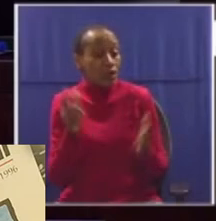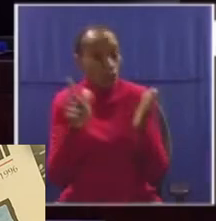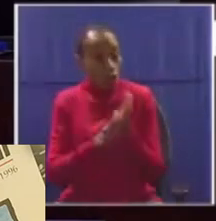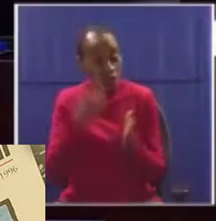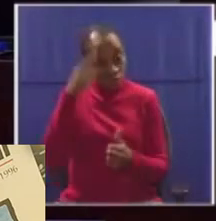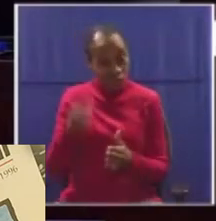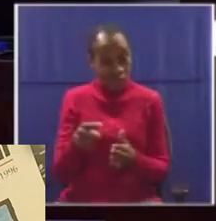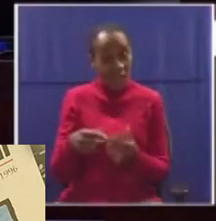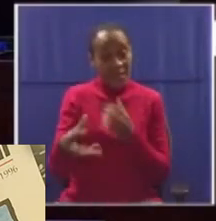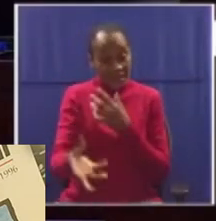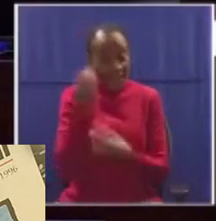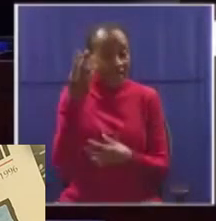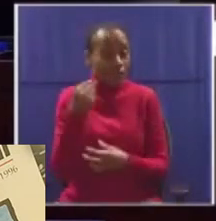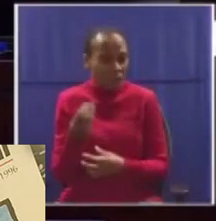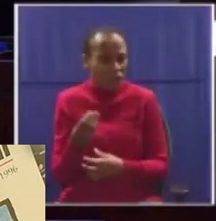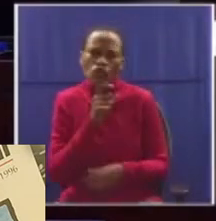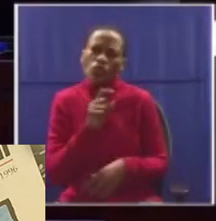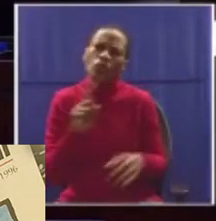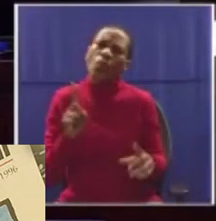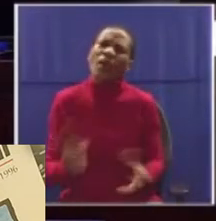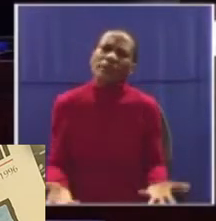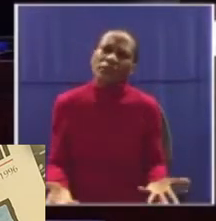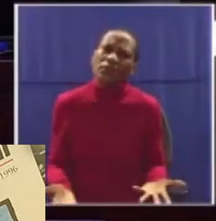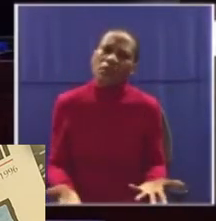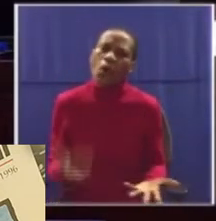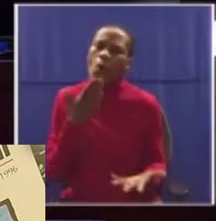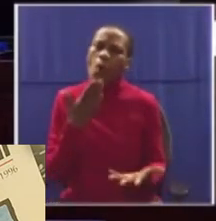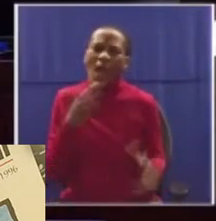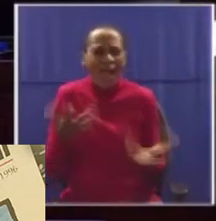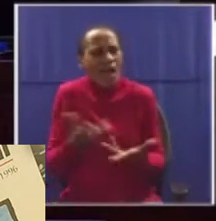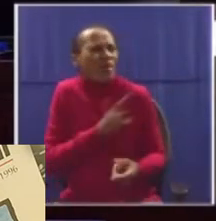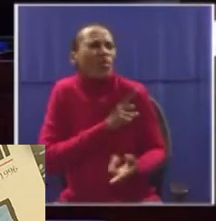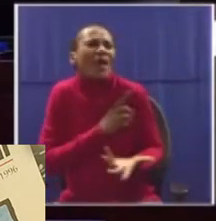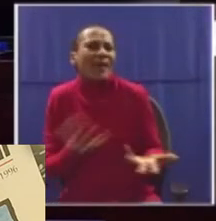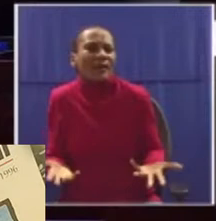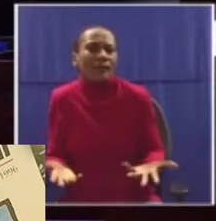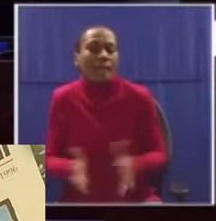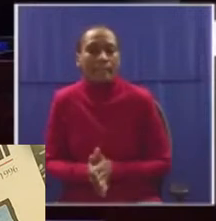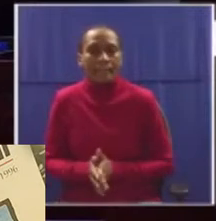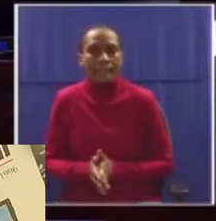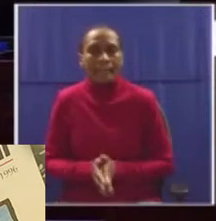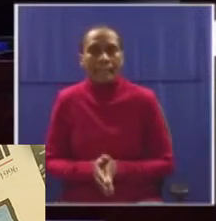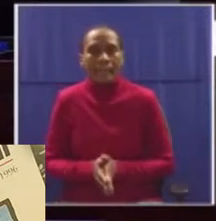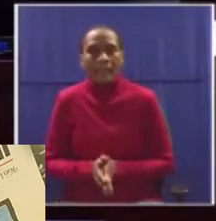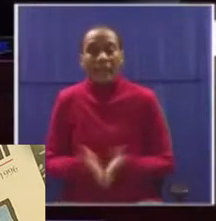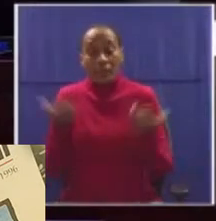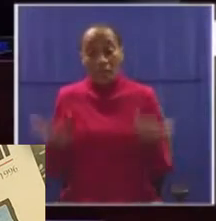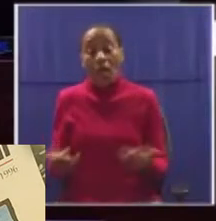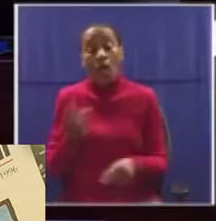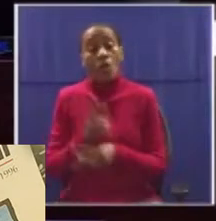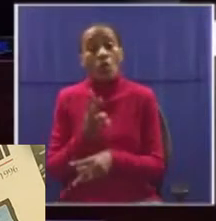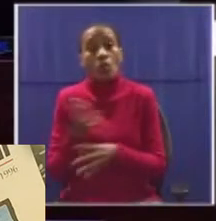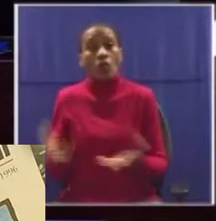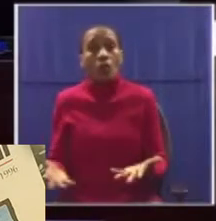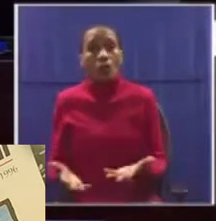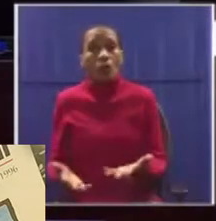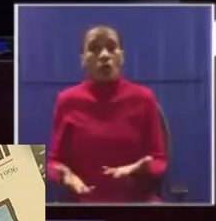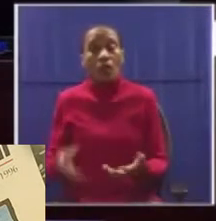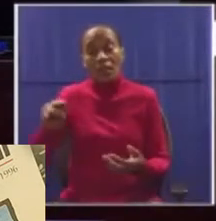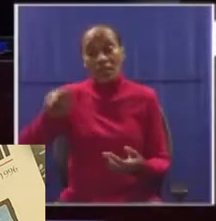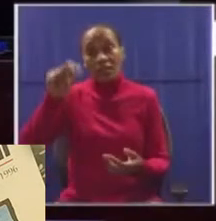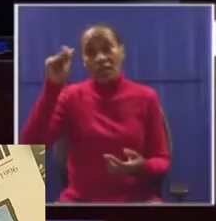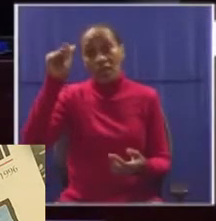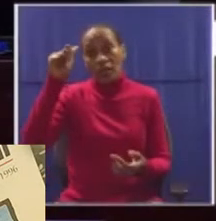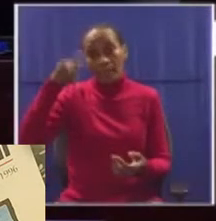a court of law what was it used for against who and why and now again info that saps